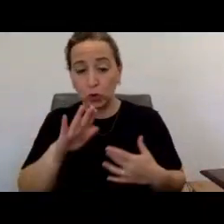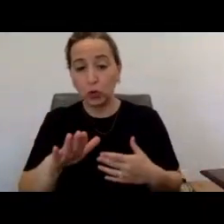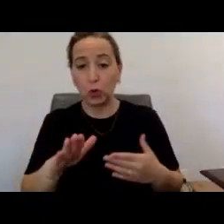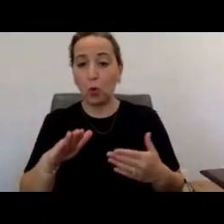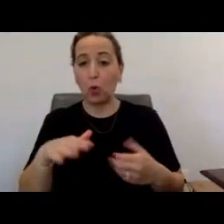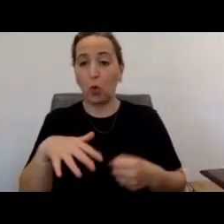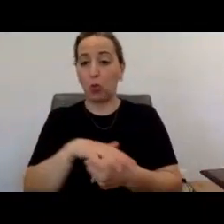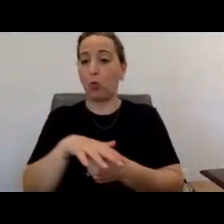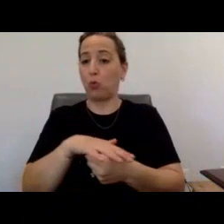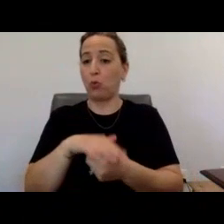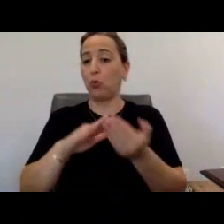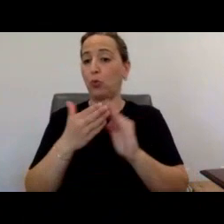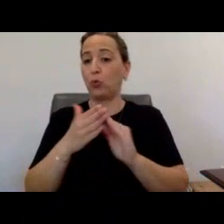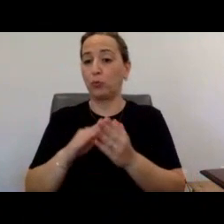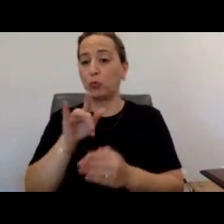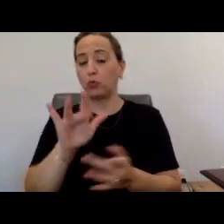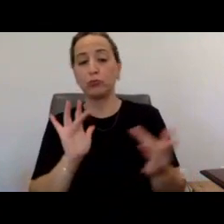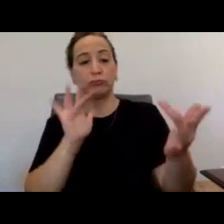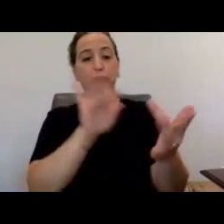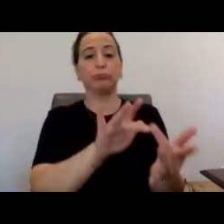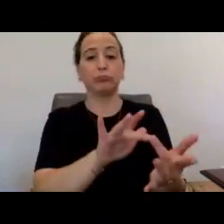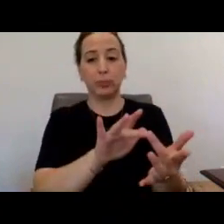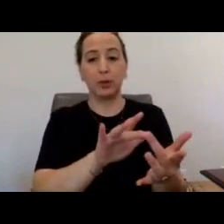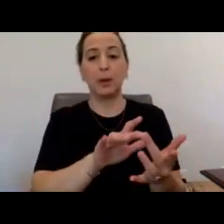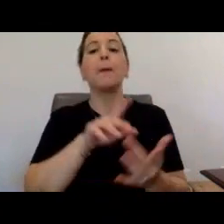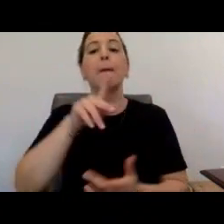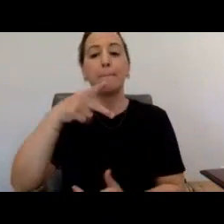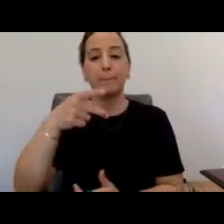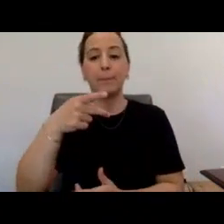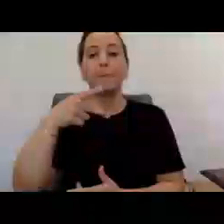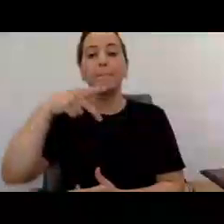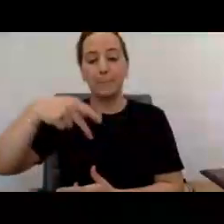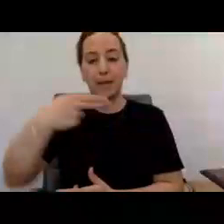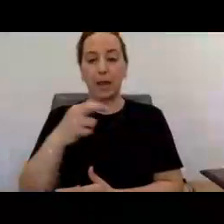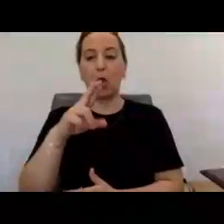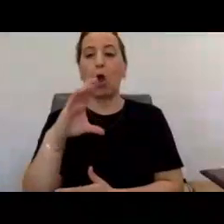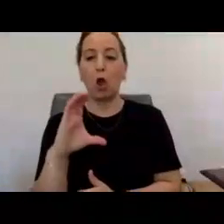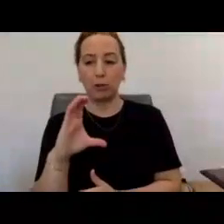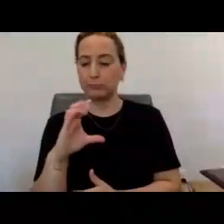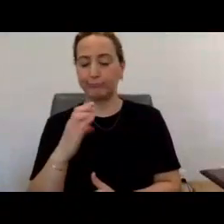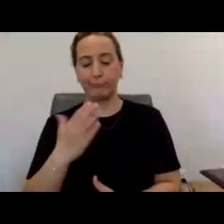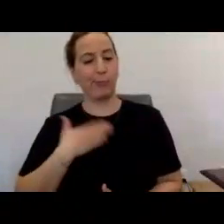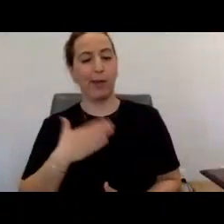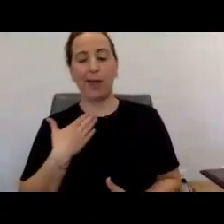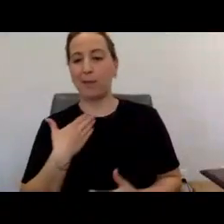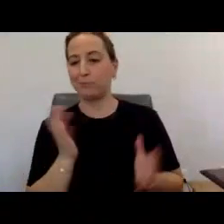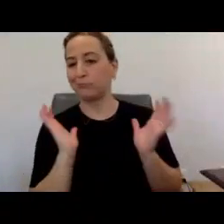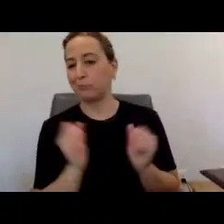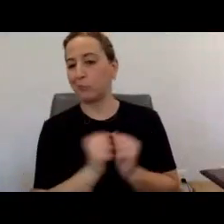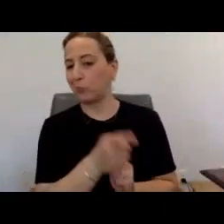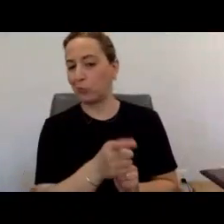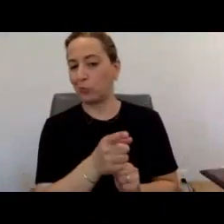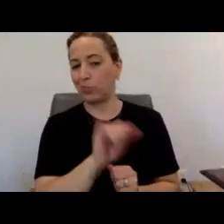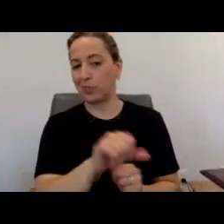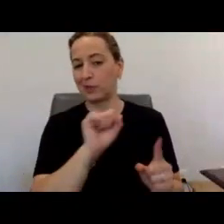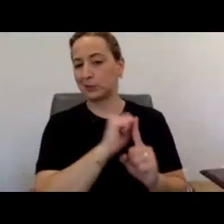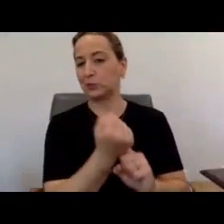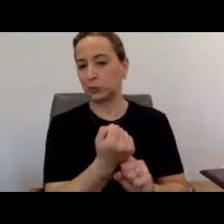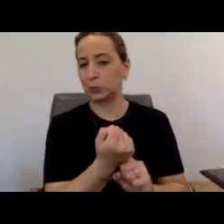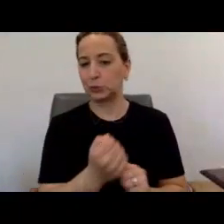you to reach out to us at PHRC, and we'd be happy to chat with you about the situation that